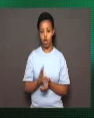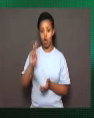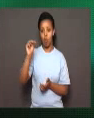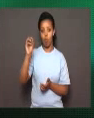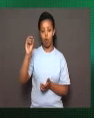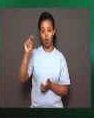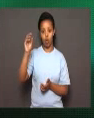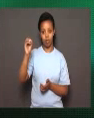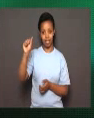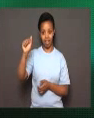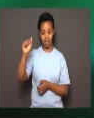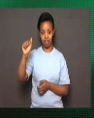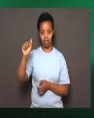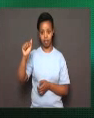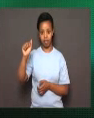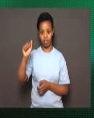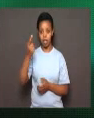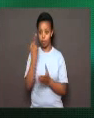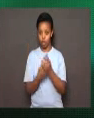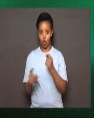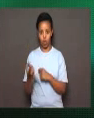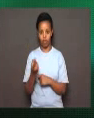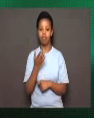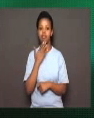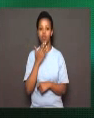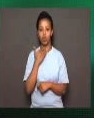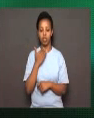Monosaccharides are just a single unit of sugar.